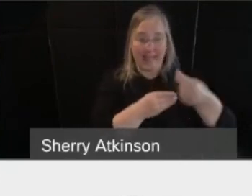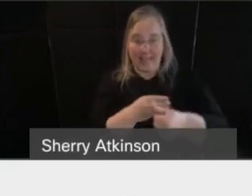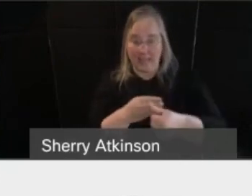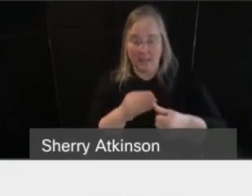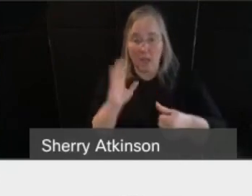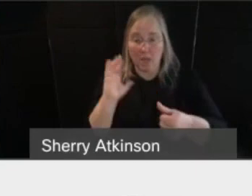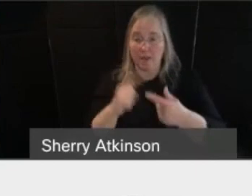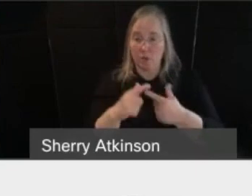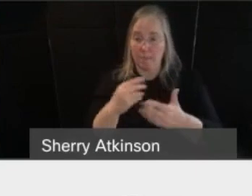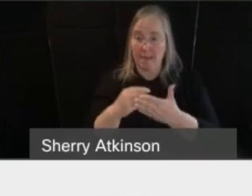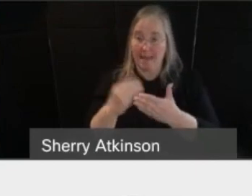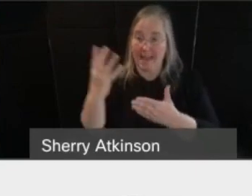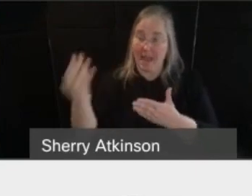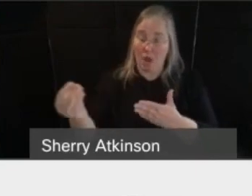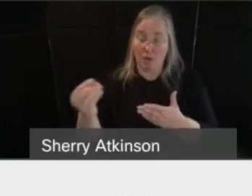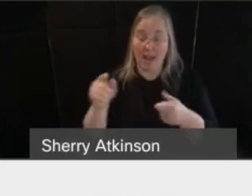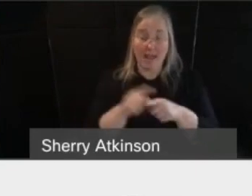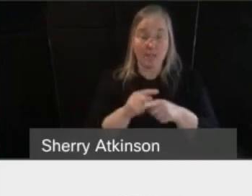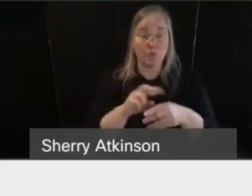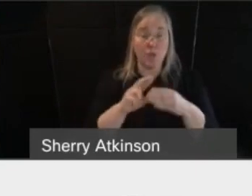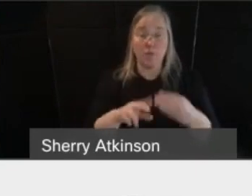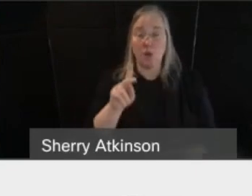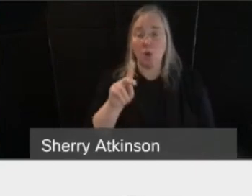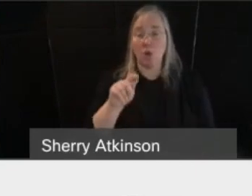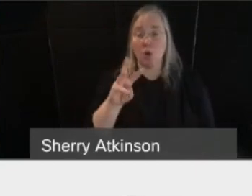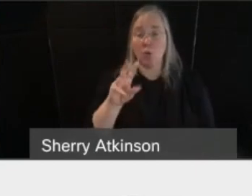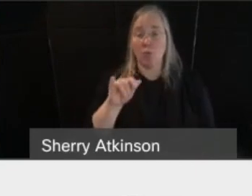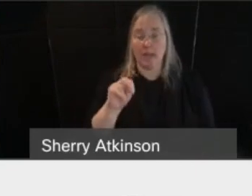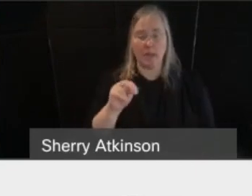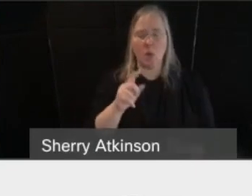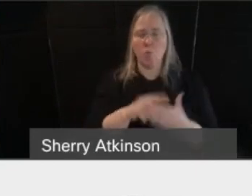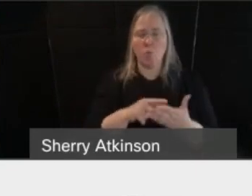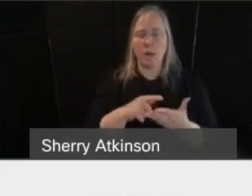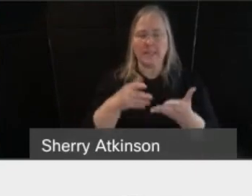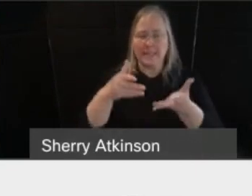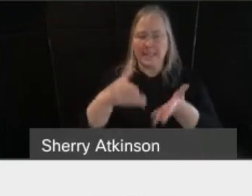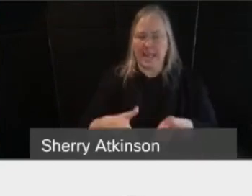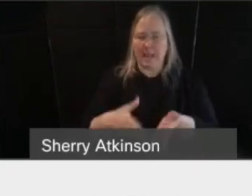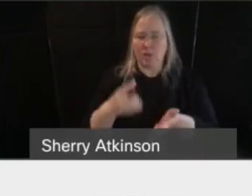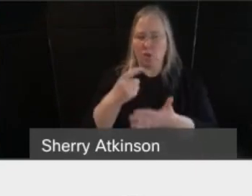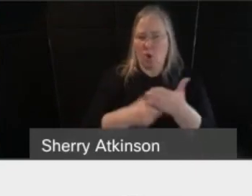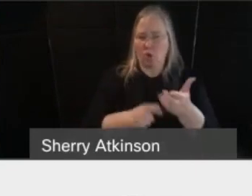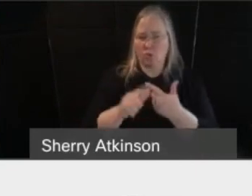as a result of Kerwin, what's the net cost to the county?